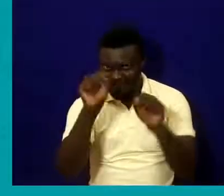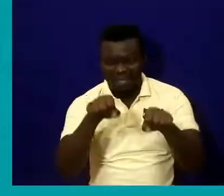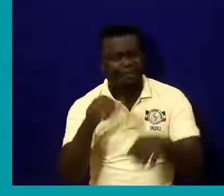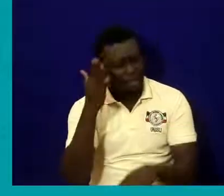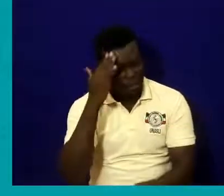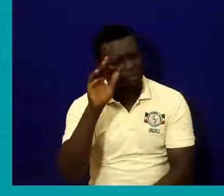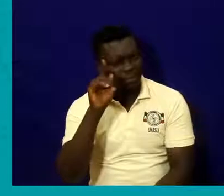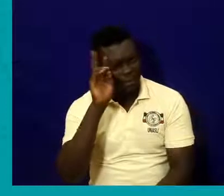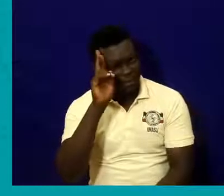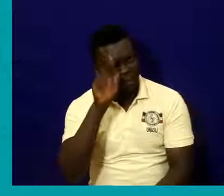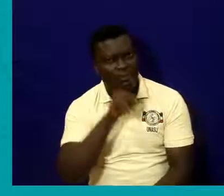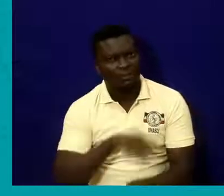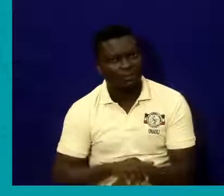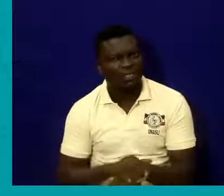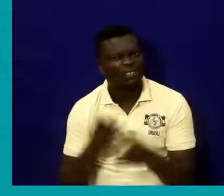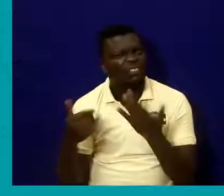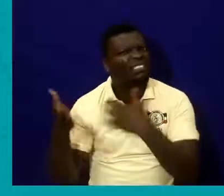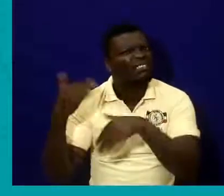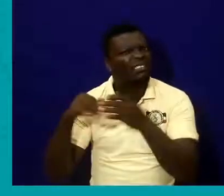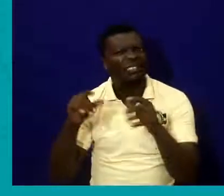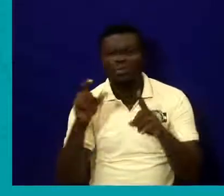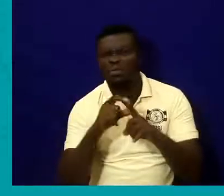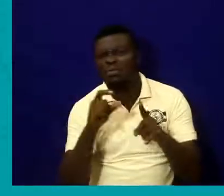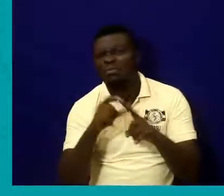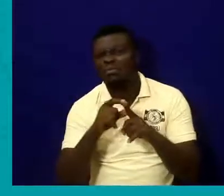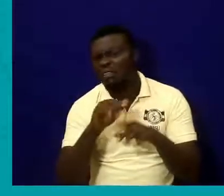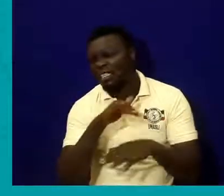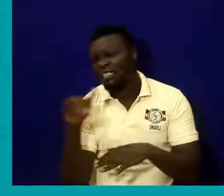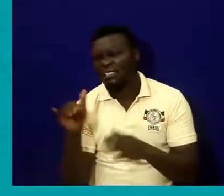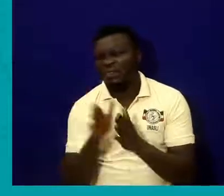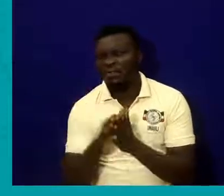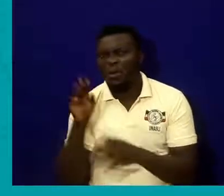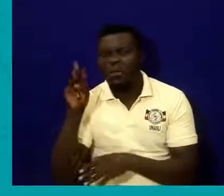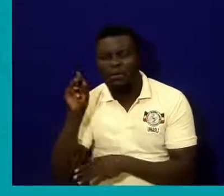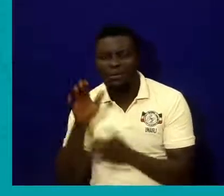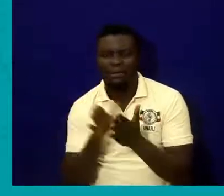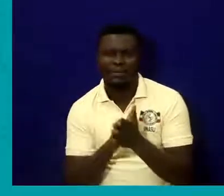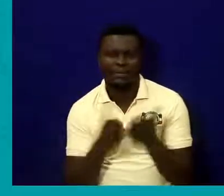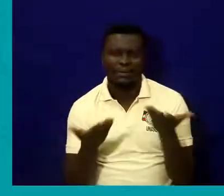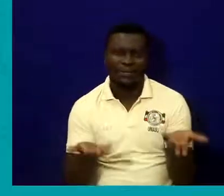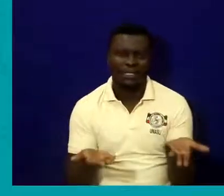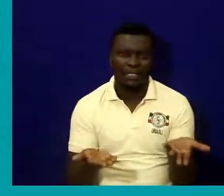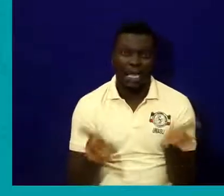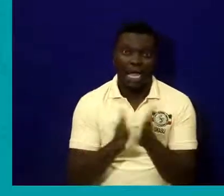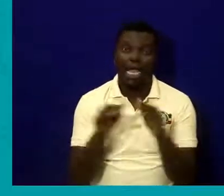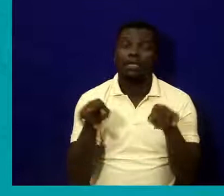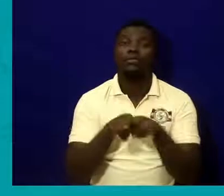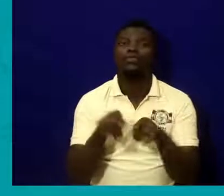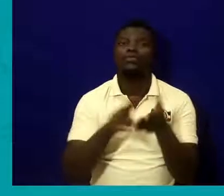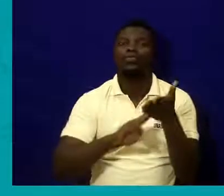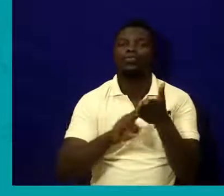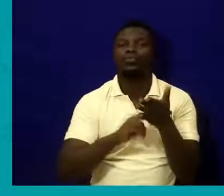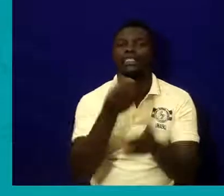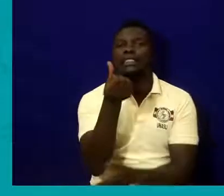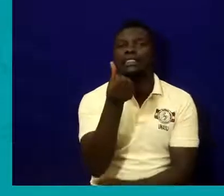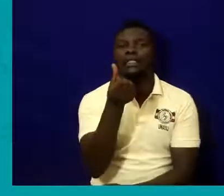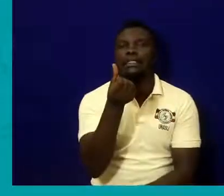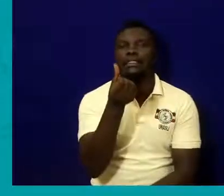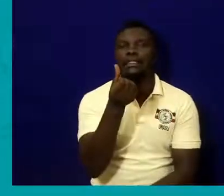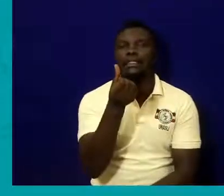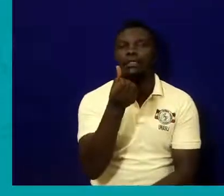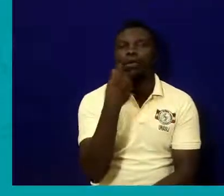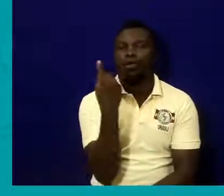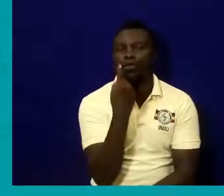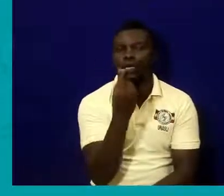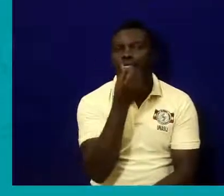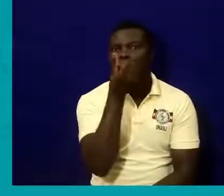Yes, I think so. You did that one in primary school mathematics. The Roman numerals. And we shall label only six. We